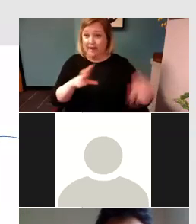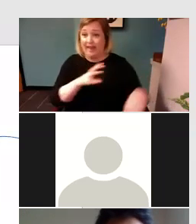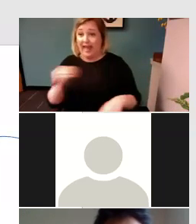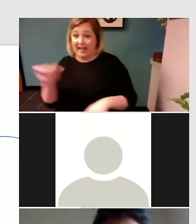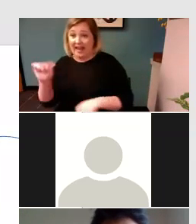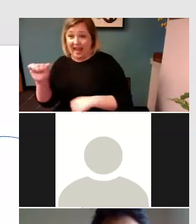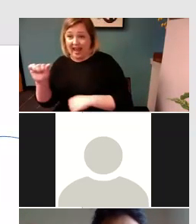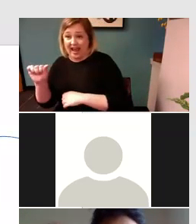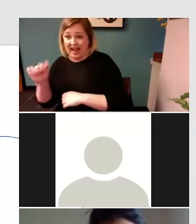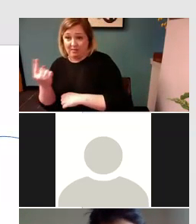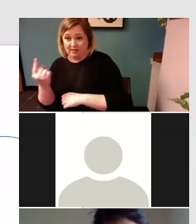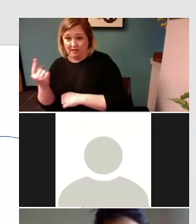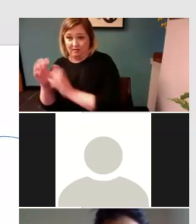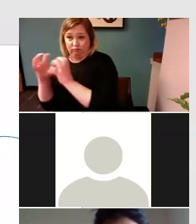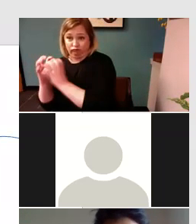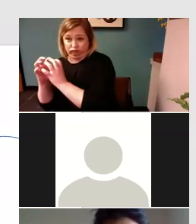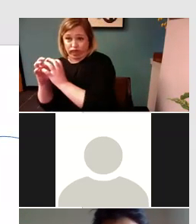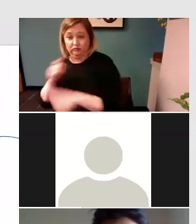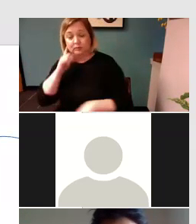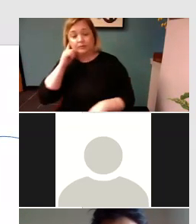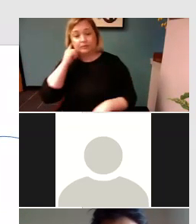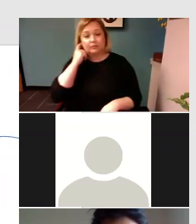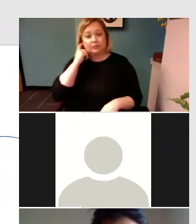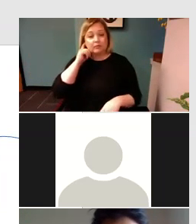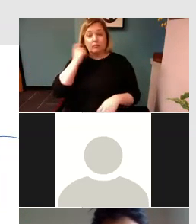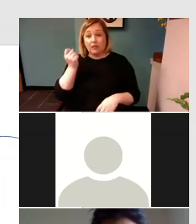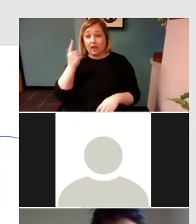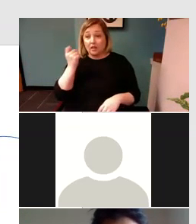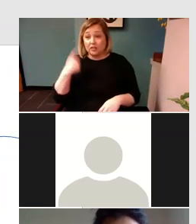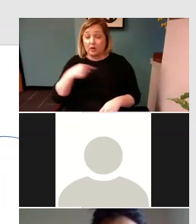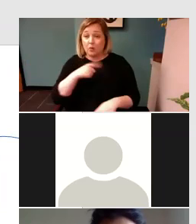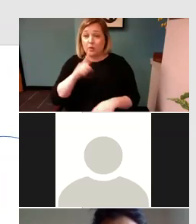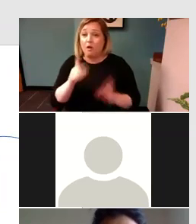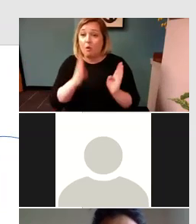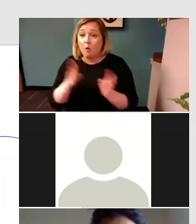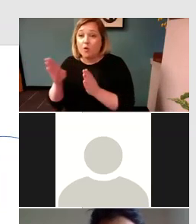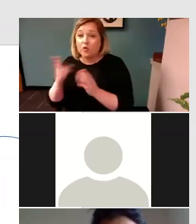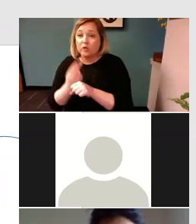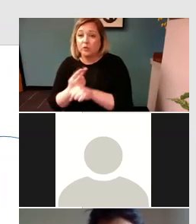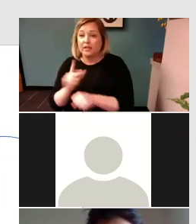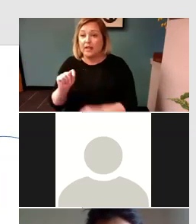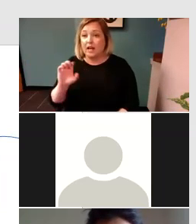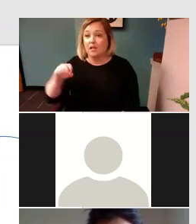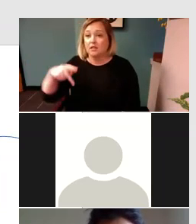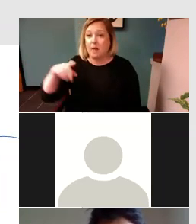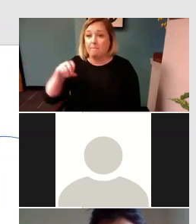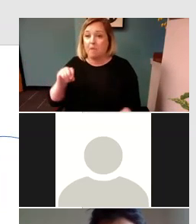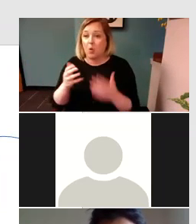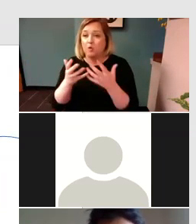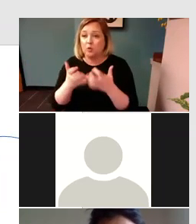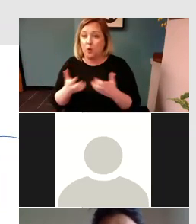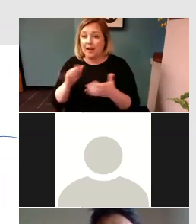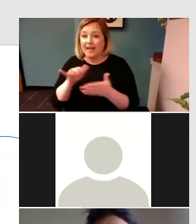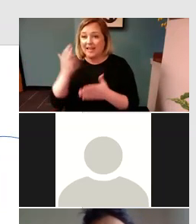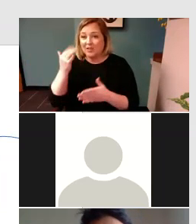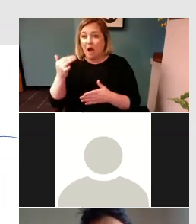other strongly connected components. But because we are ordering our graph using topological sort, that is why we are able to reverse that particular set